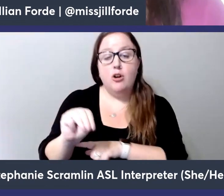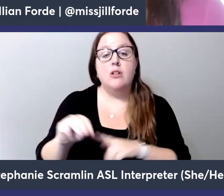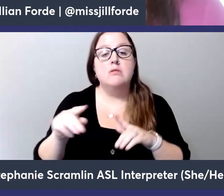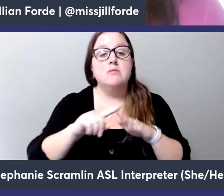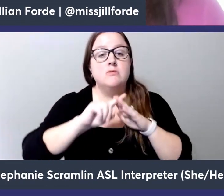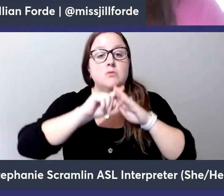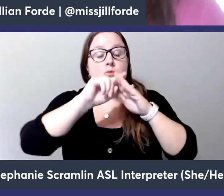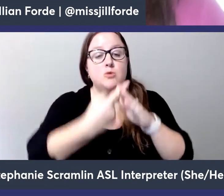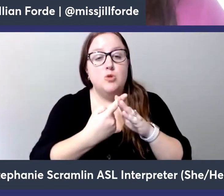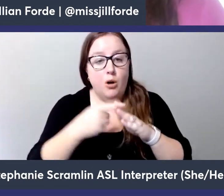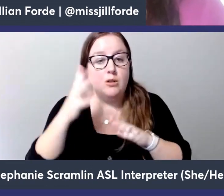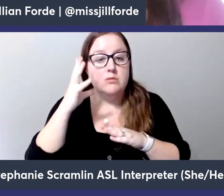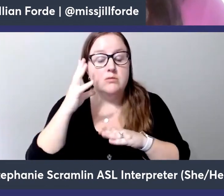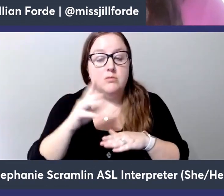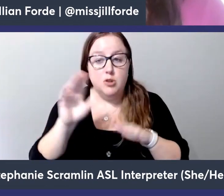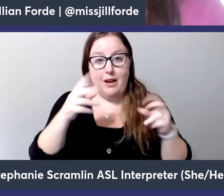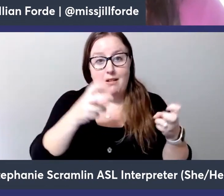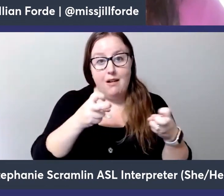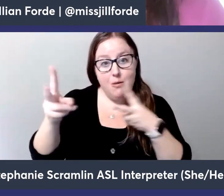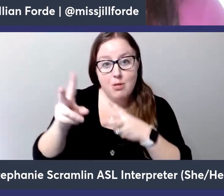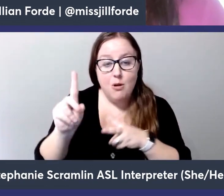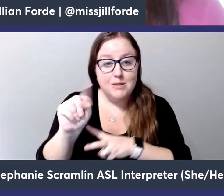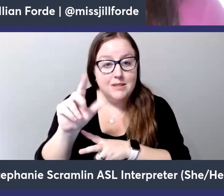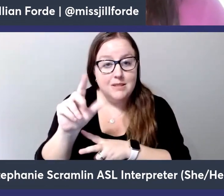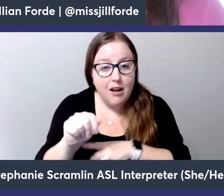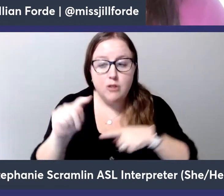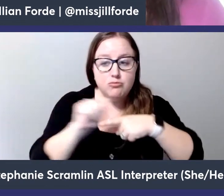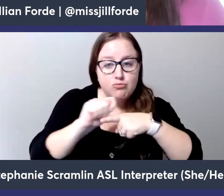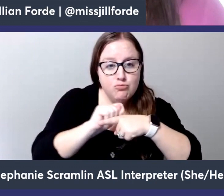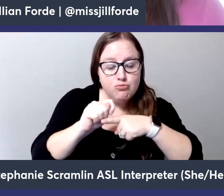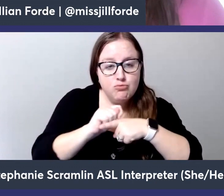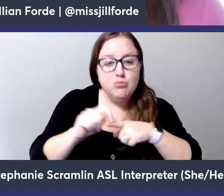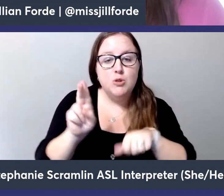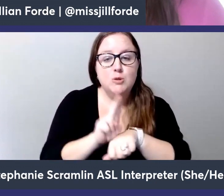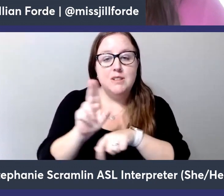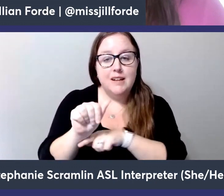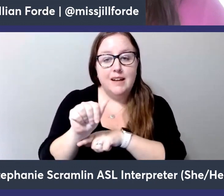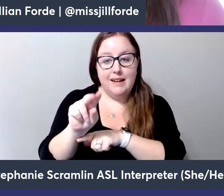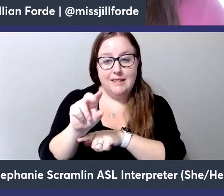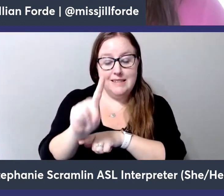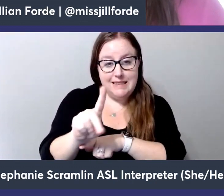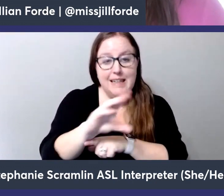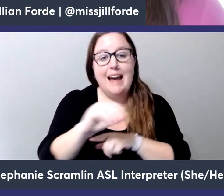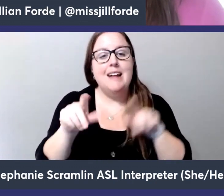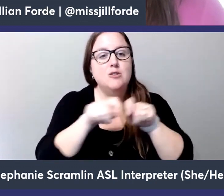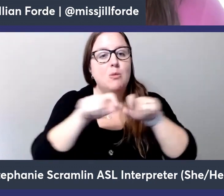your data, and you can train your model using AMT, and then deploy the model.